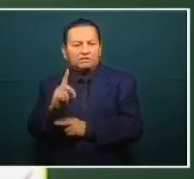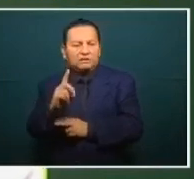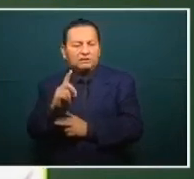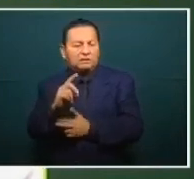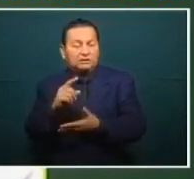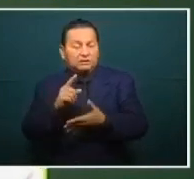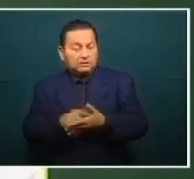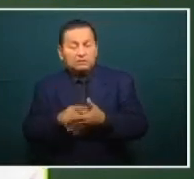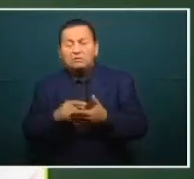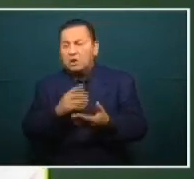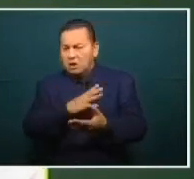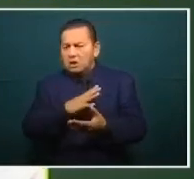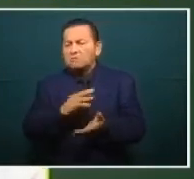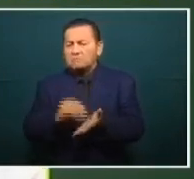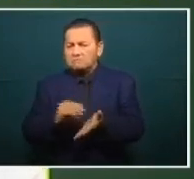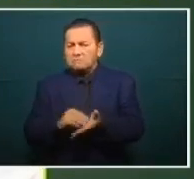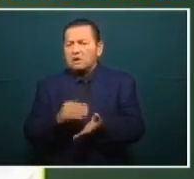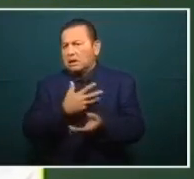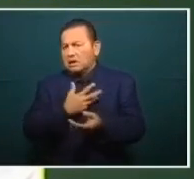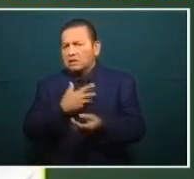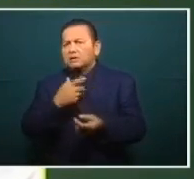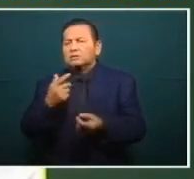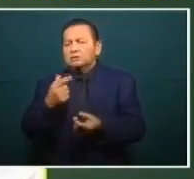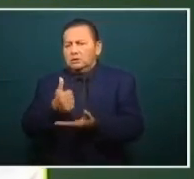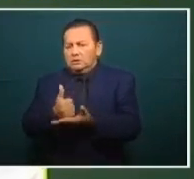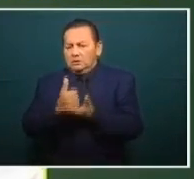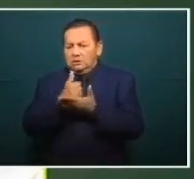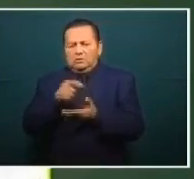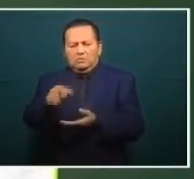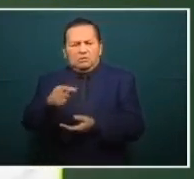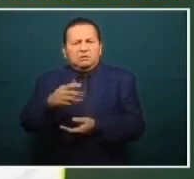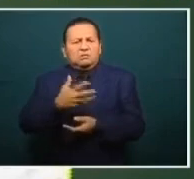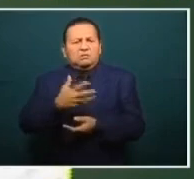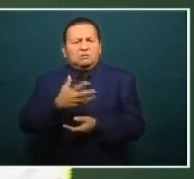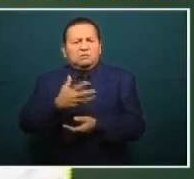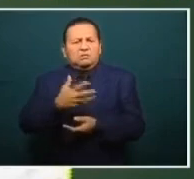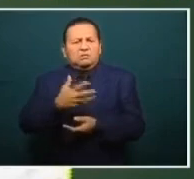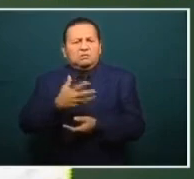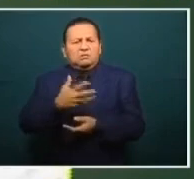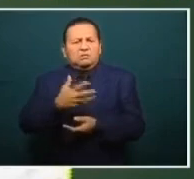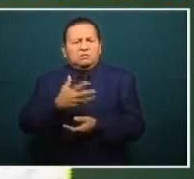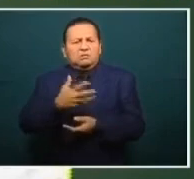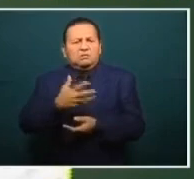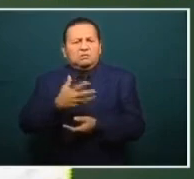Se cuenta con la experiencia.